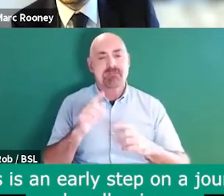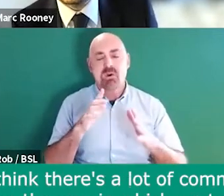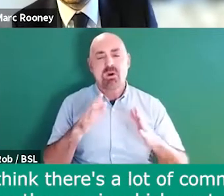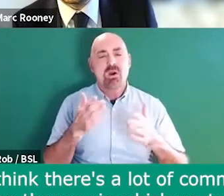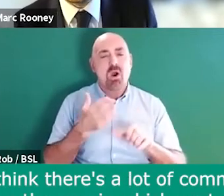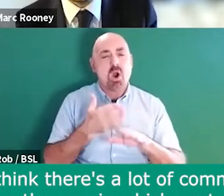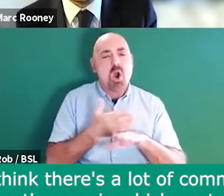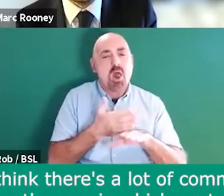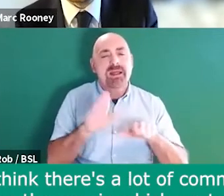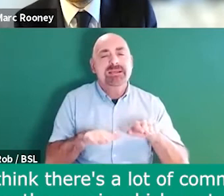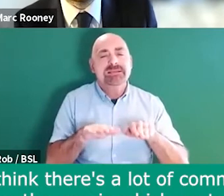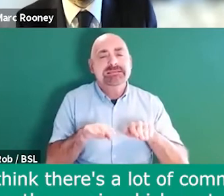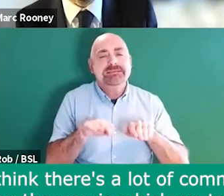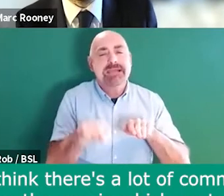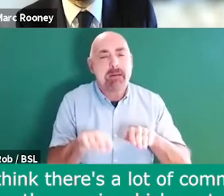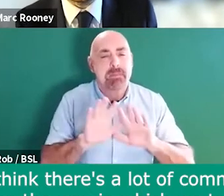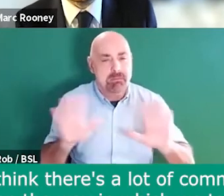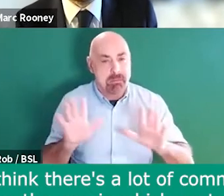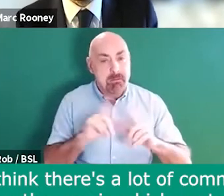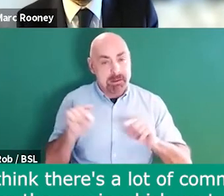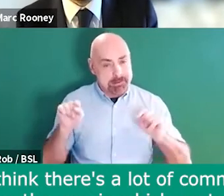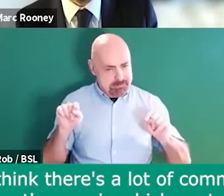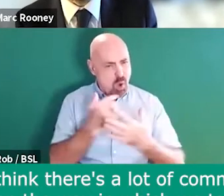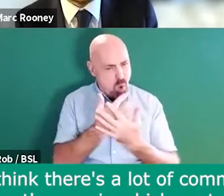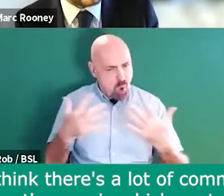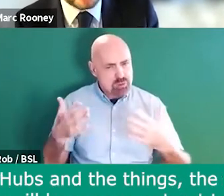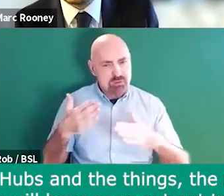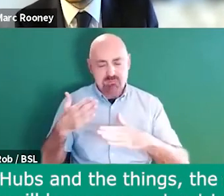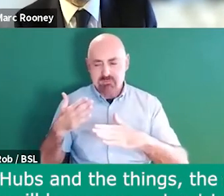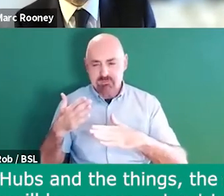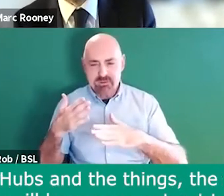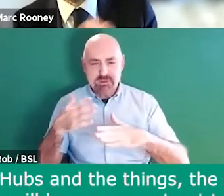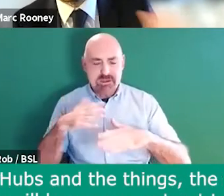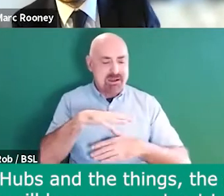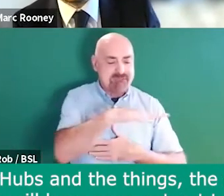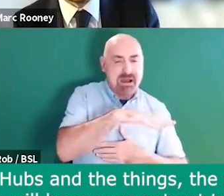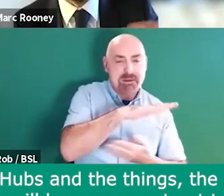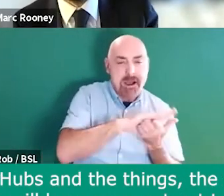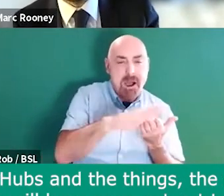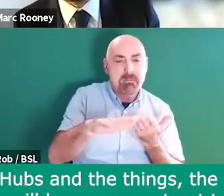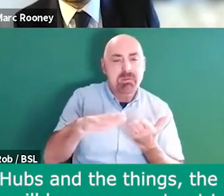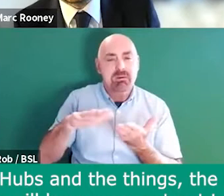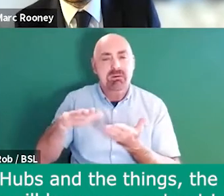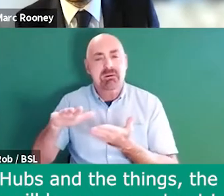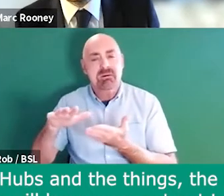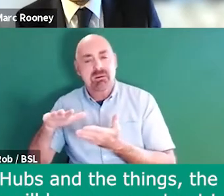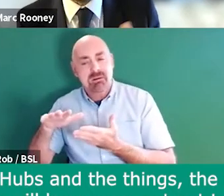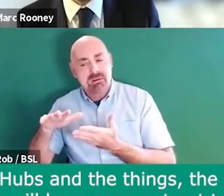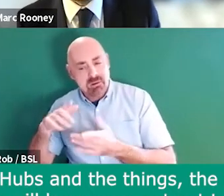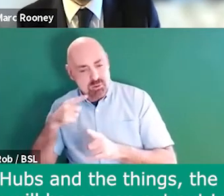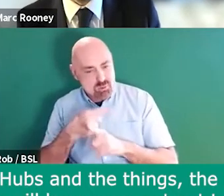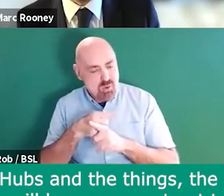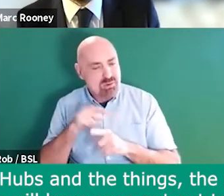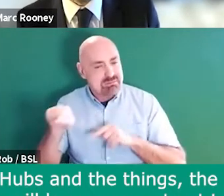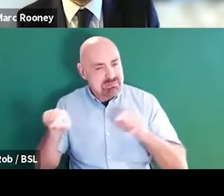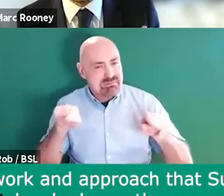going on, and I think there's a lot of commonality between the way in which we talk about family hubs and the things, the material we've seen put out today, and